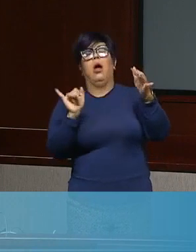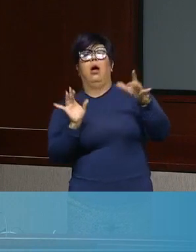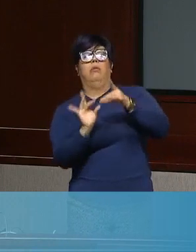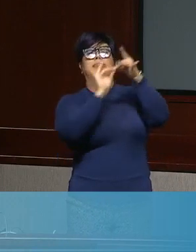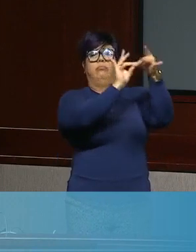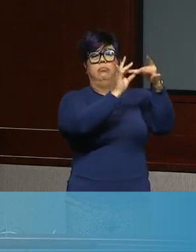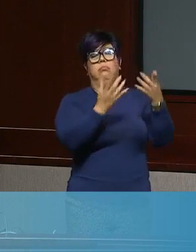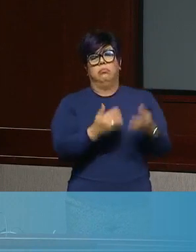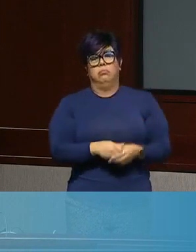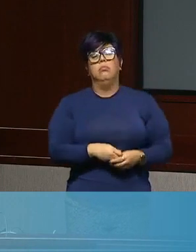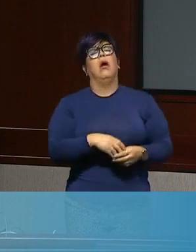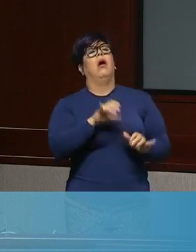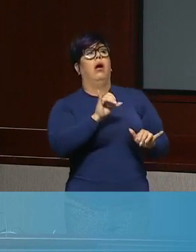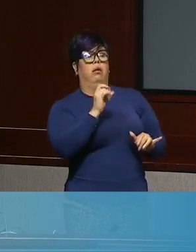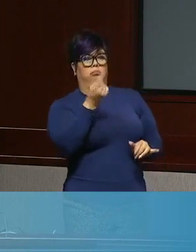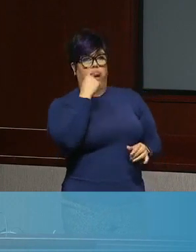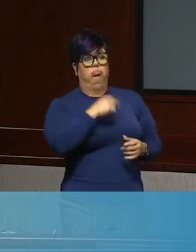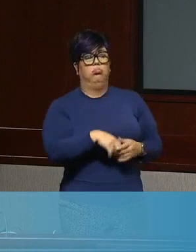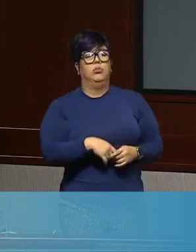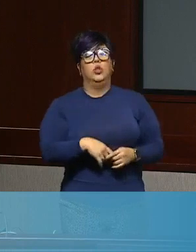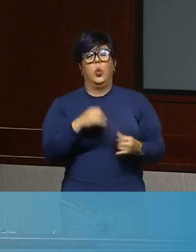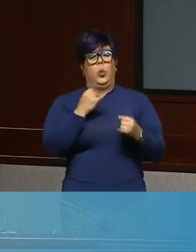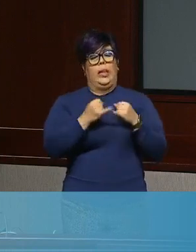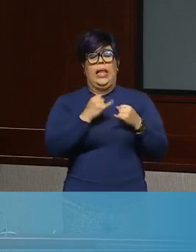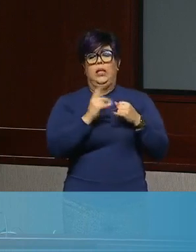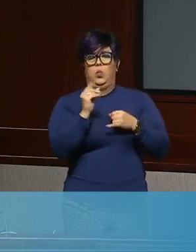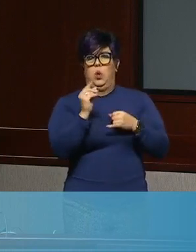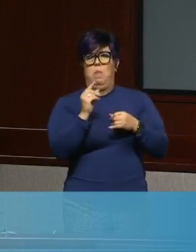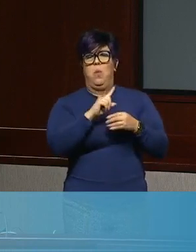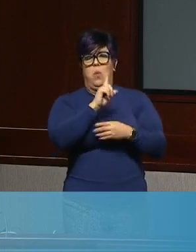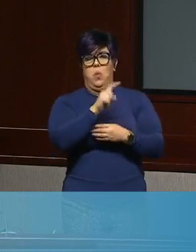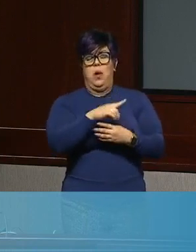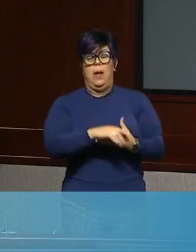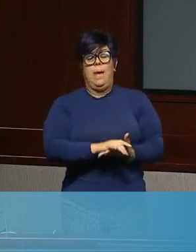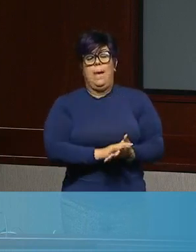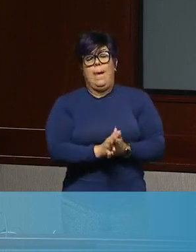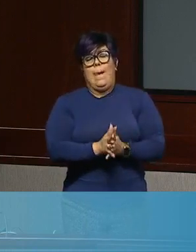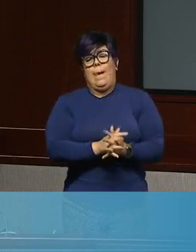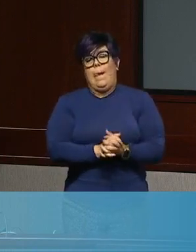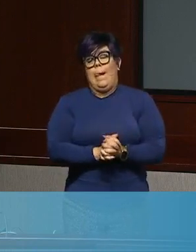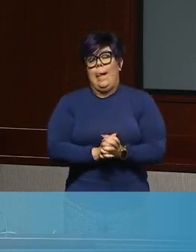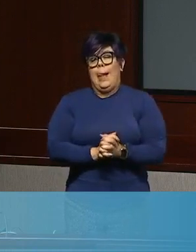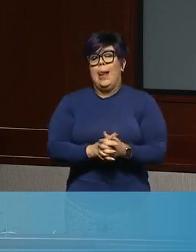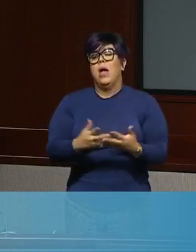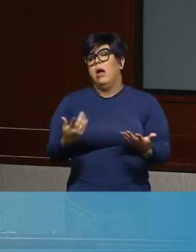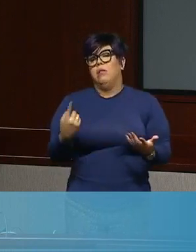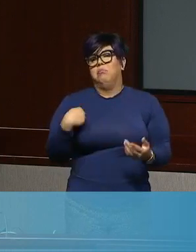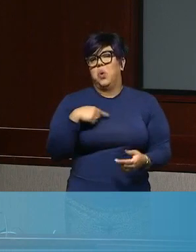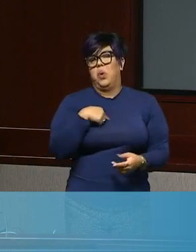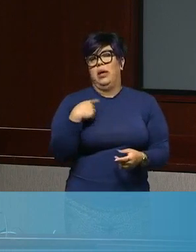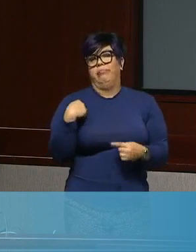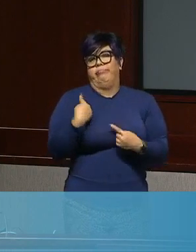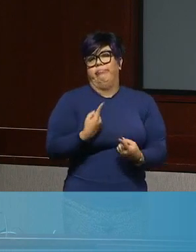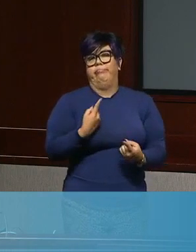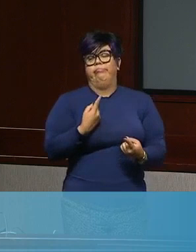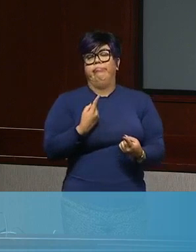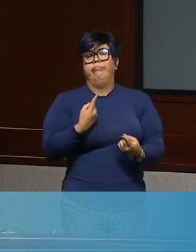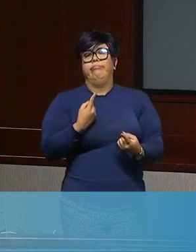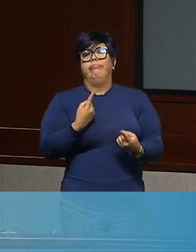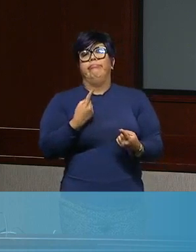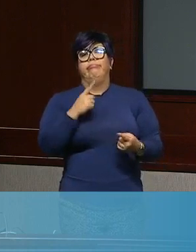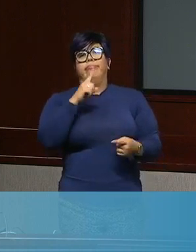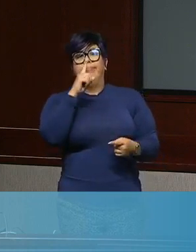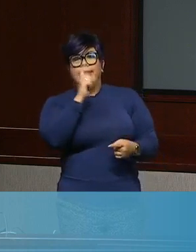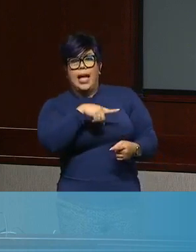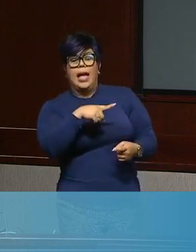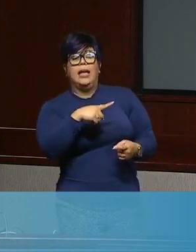Understood. Thank you. And just the last thing, we've been asking about the public health releasing the ages of